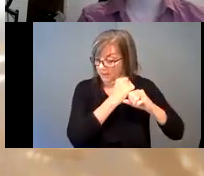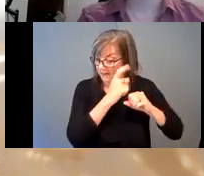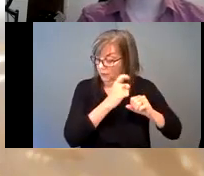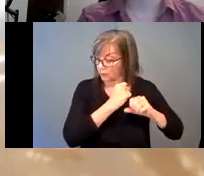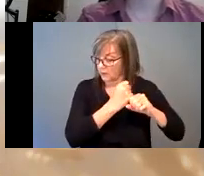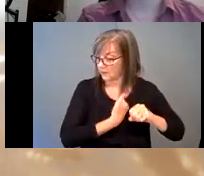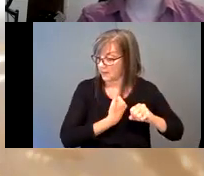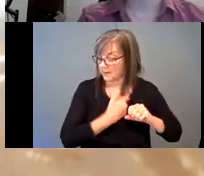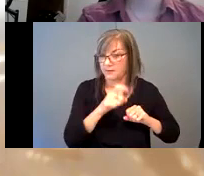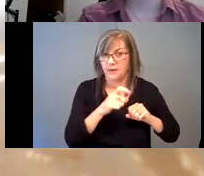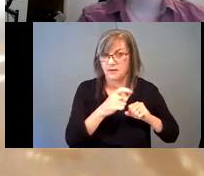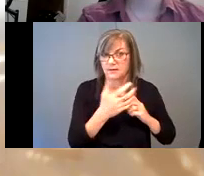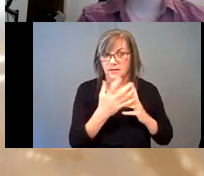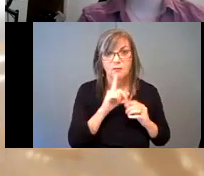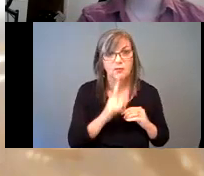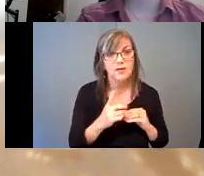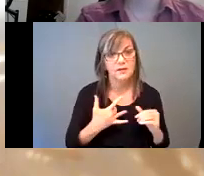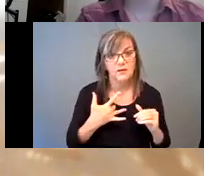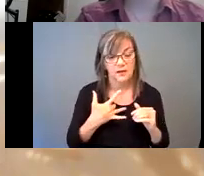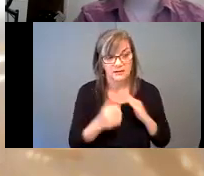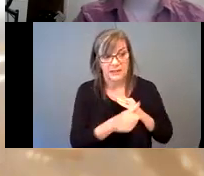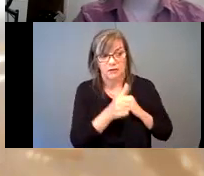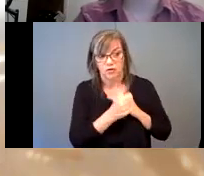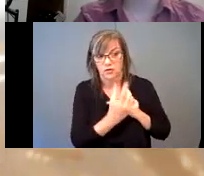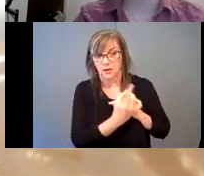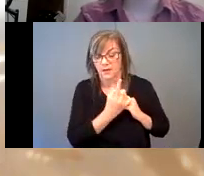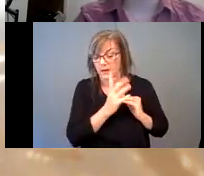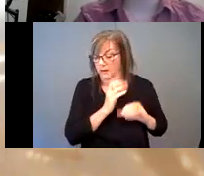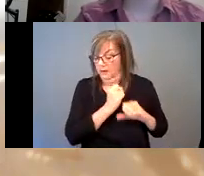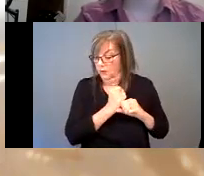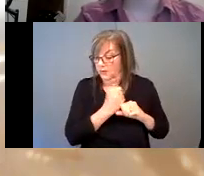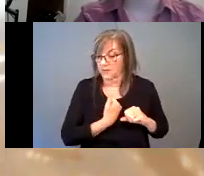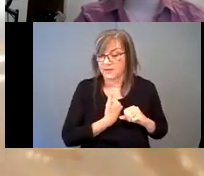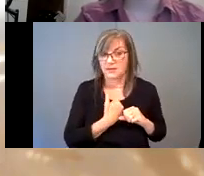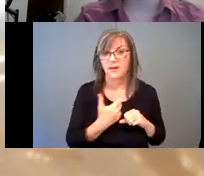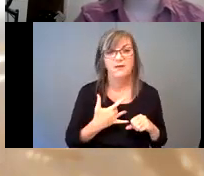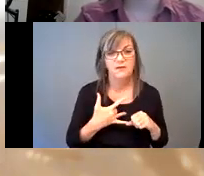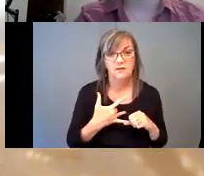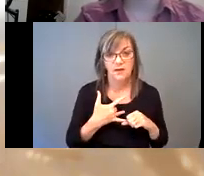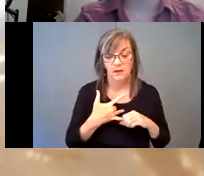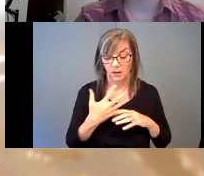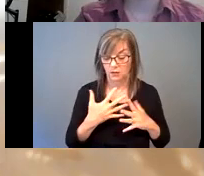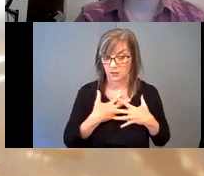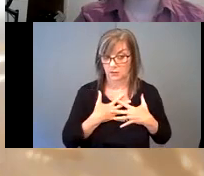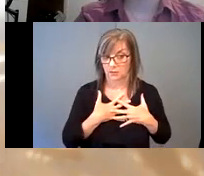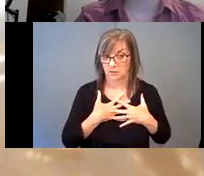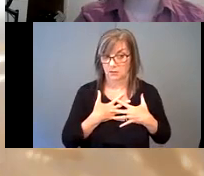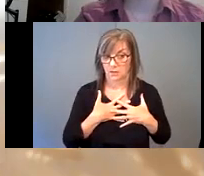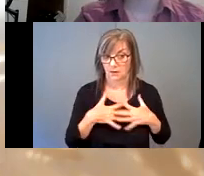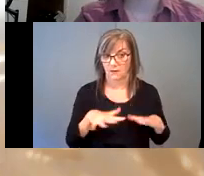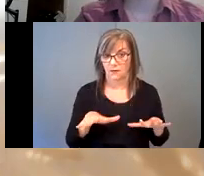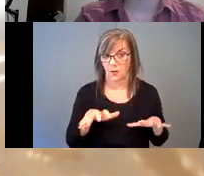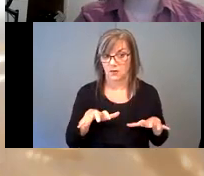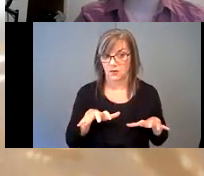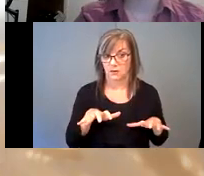might be experiencing cues of danger, where we might result in shutting down, feeling frozen. And this